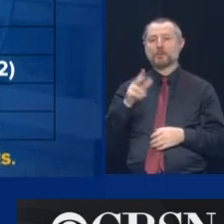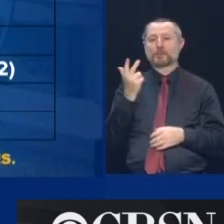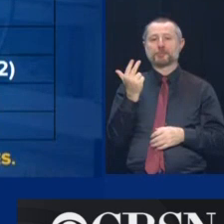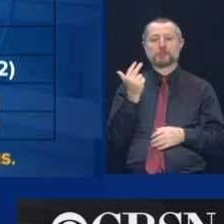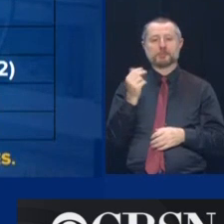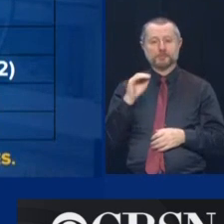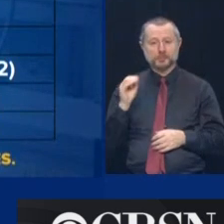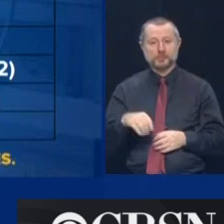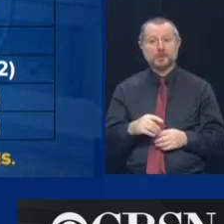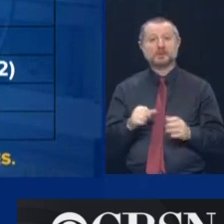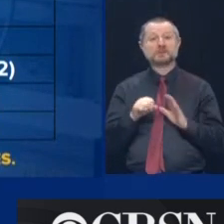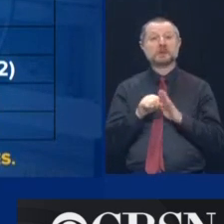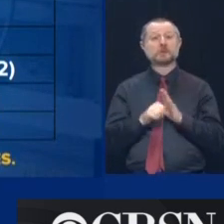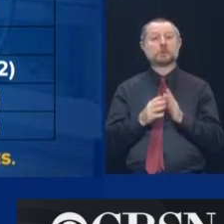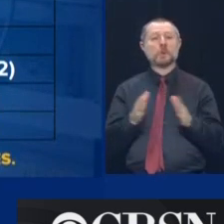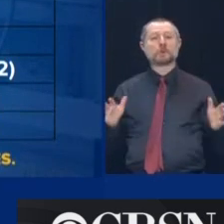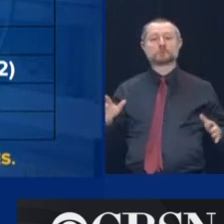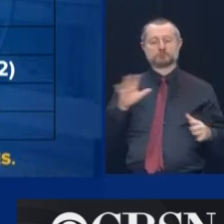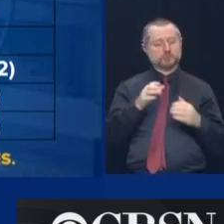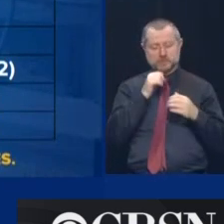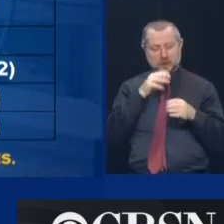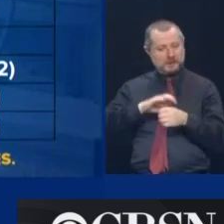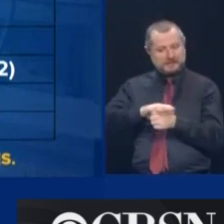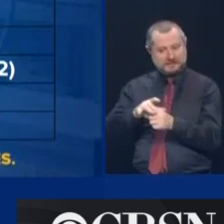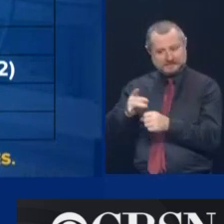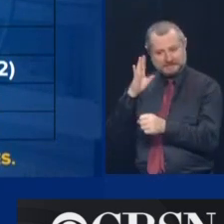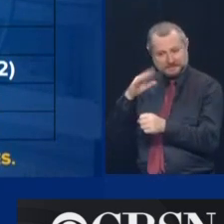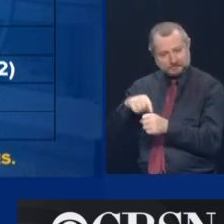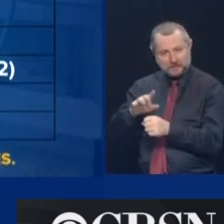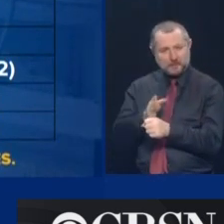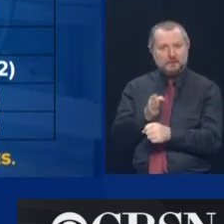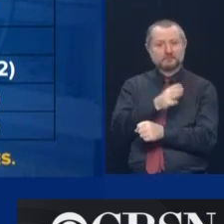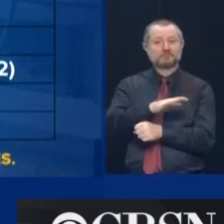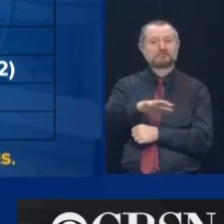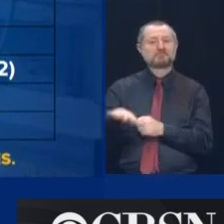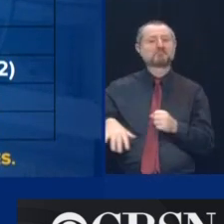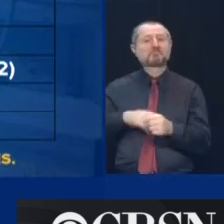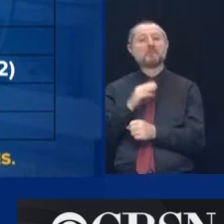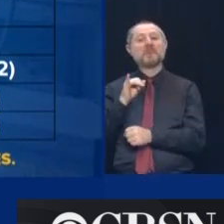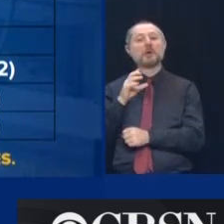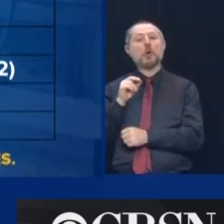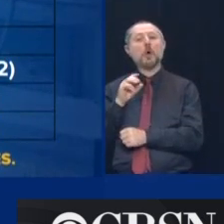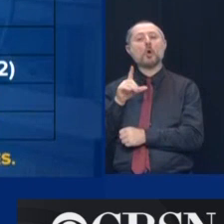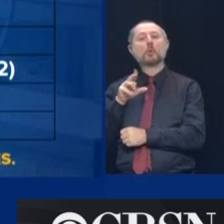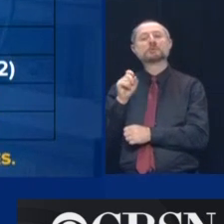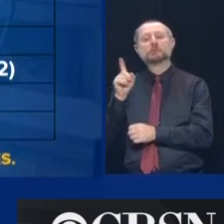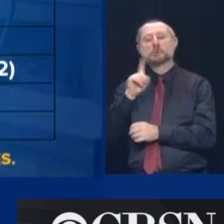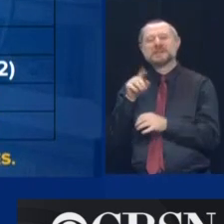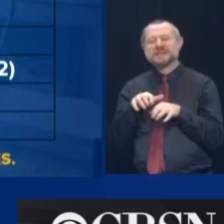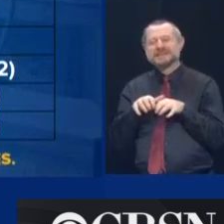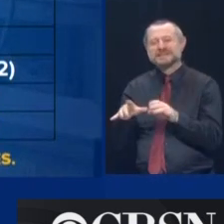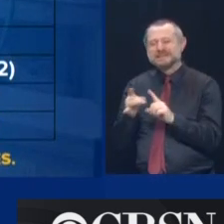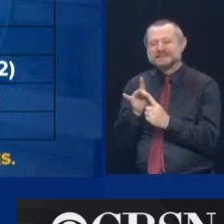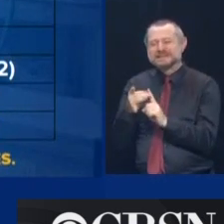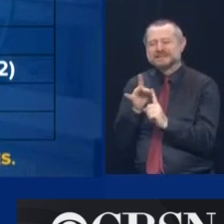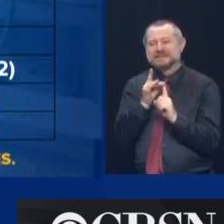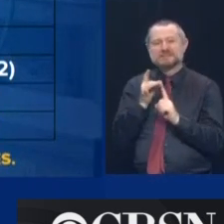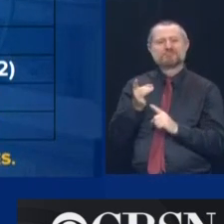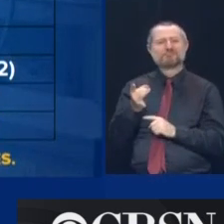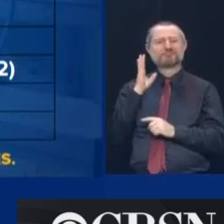Statewide positivity without the microclusters are the areas that have the most intense infection rates, right,